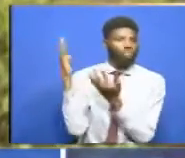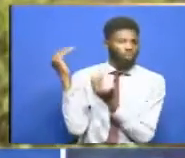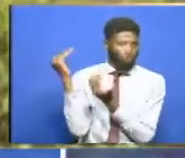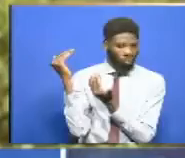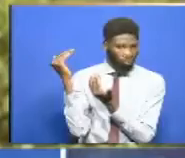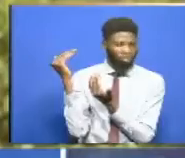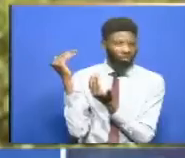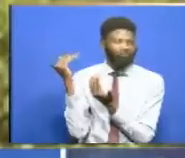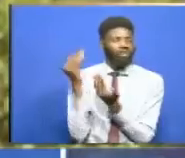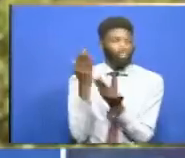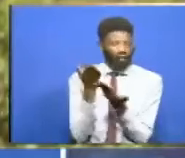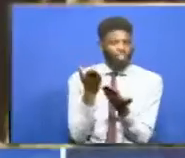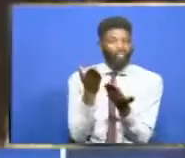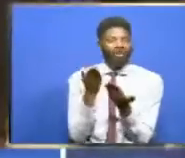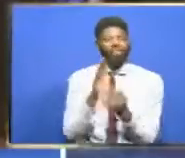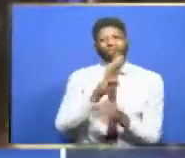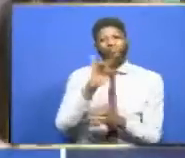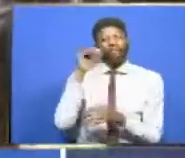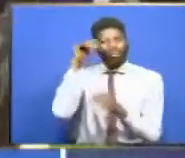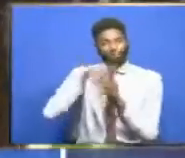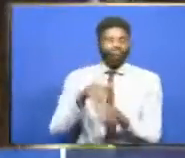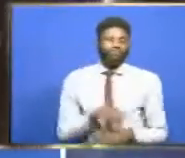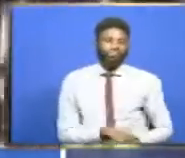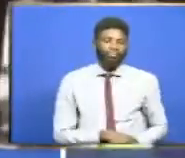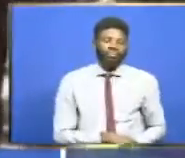hope is going to be coming about in the BBI.